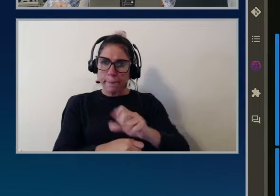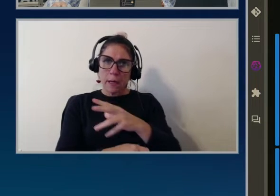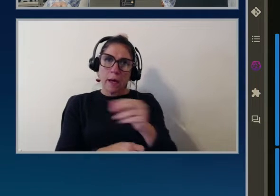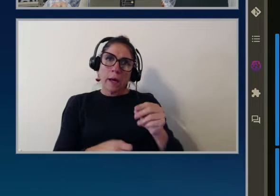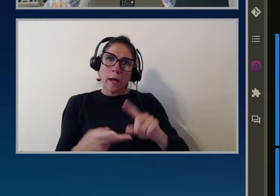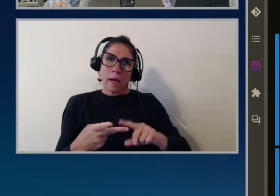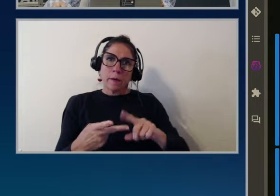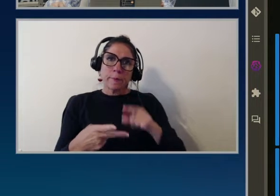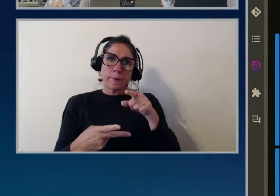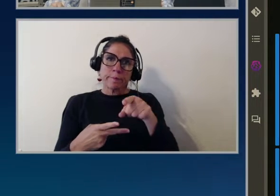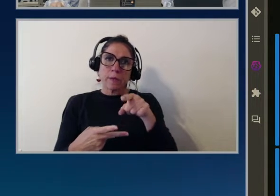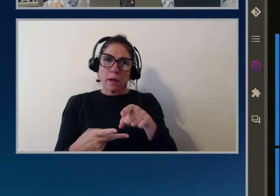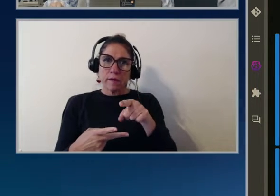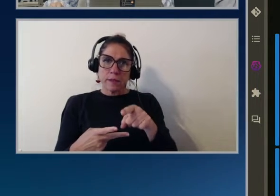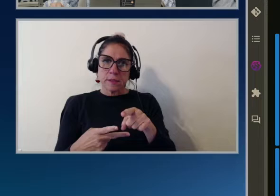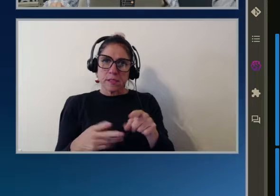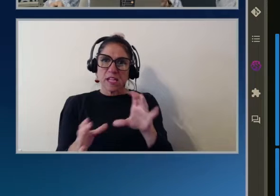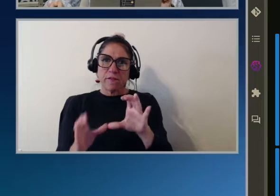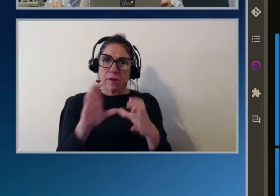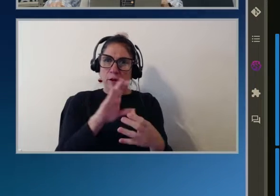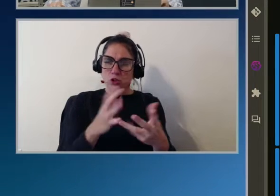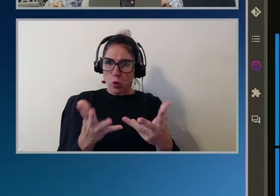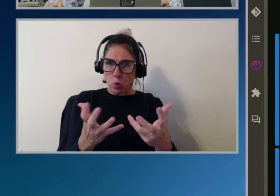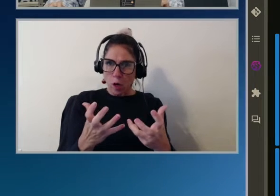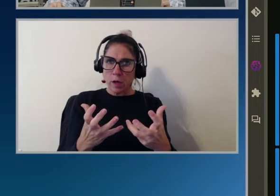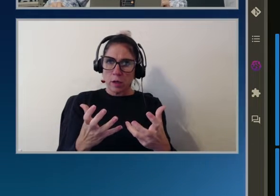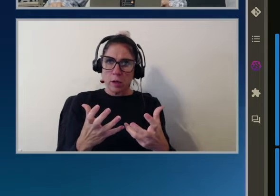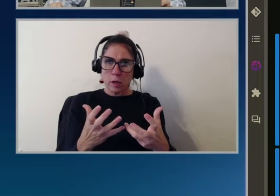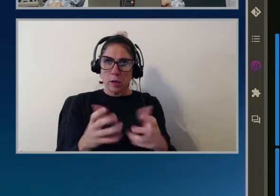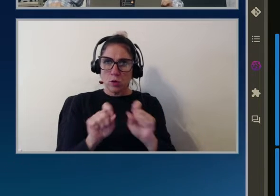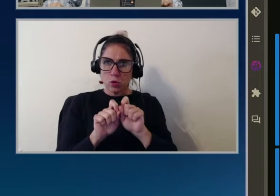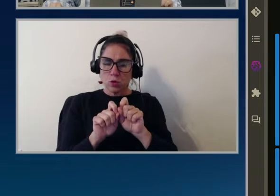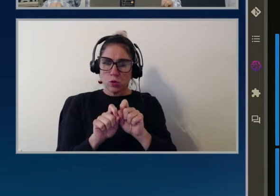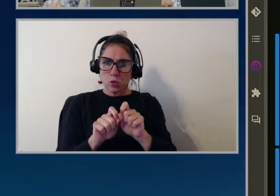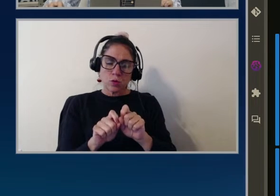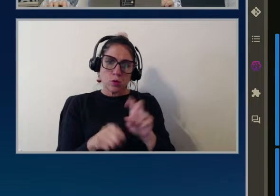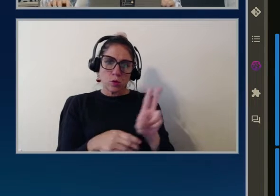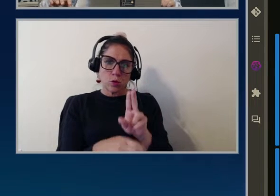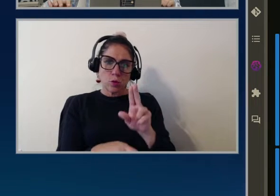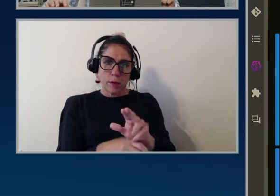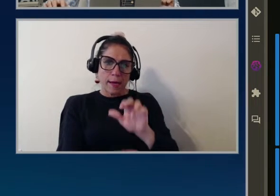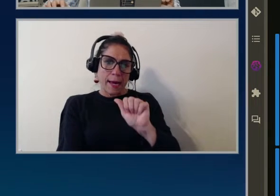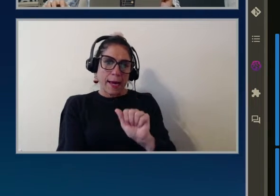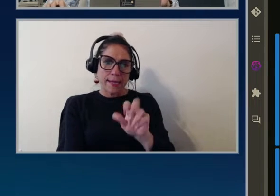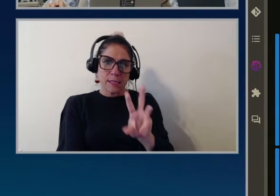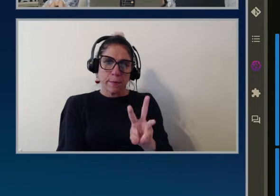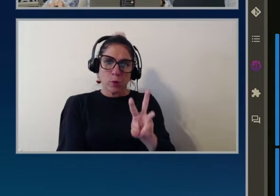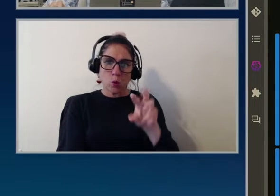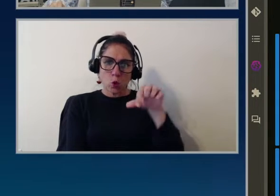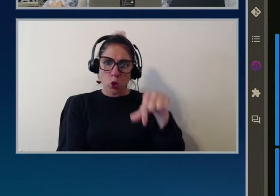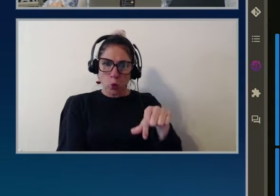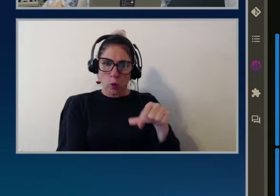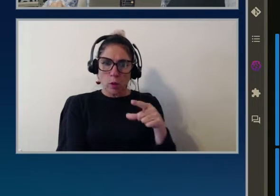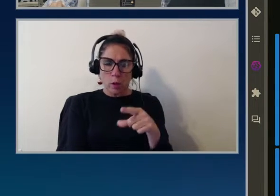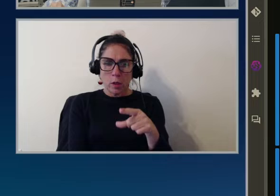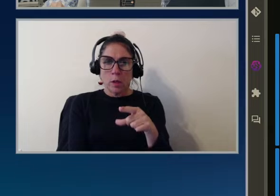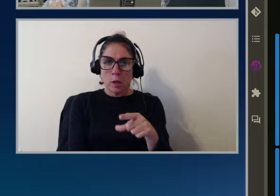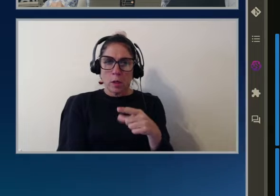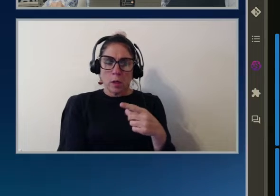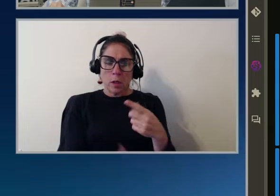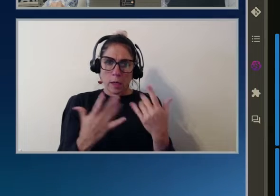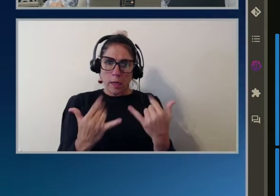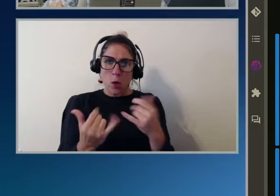And this is the configuration that we want to employ AWQ quantization. At this time, we